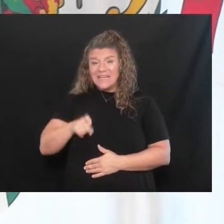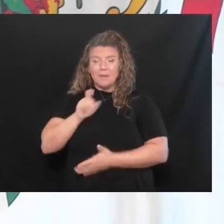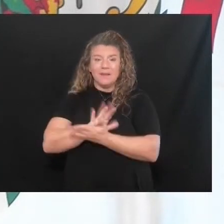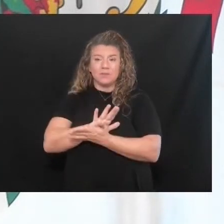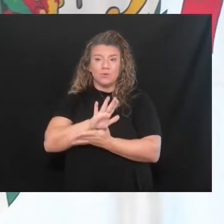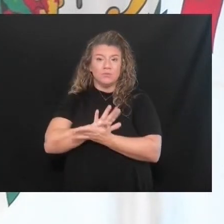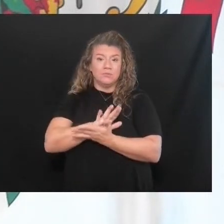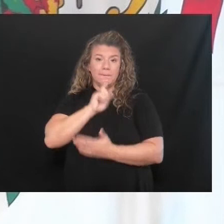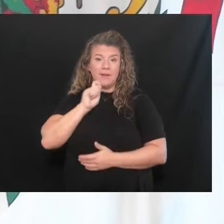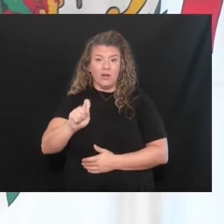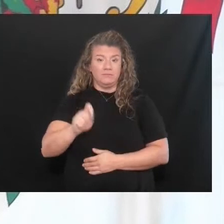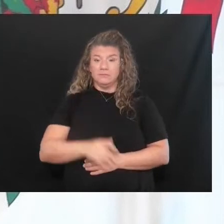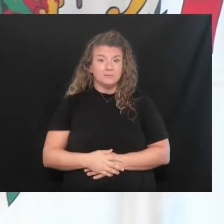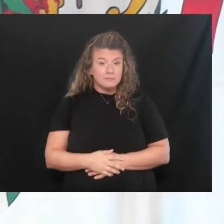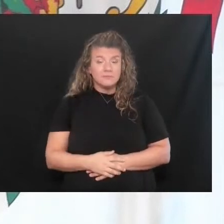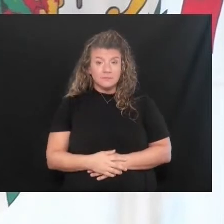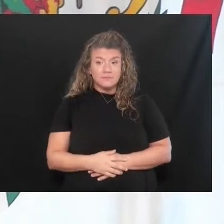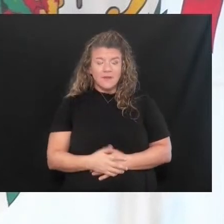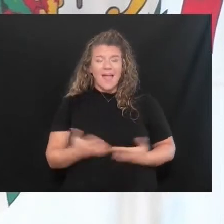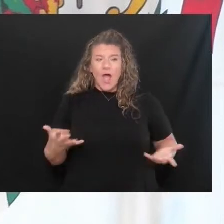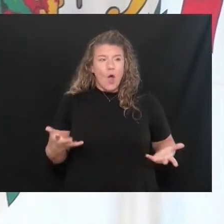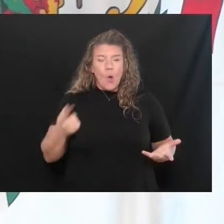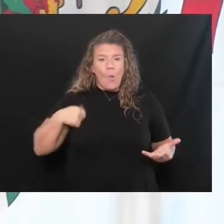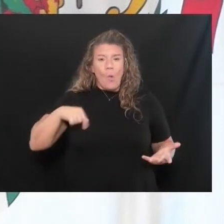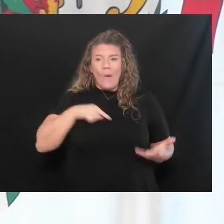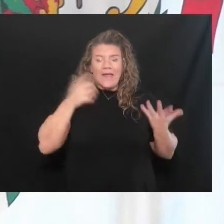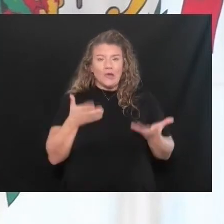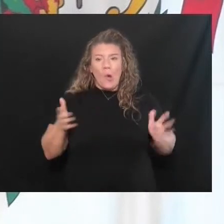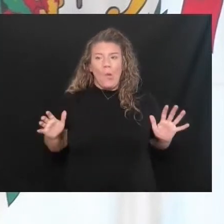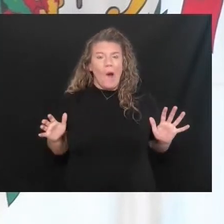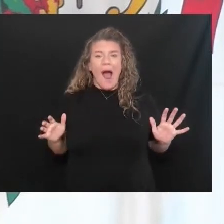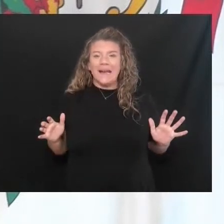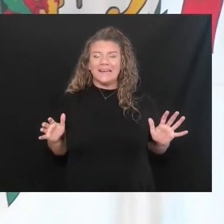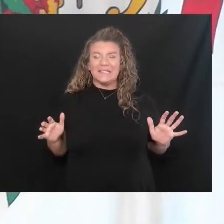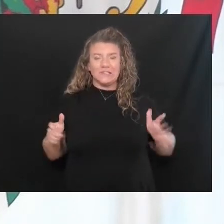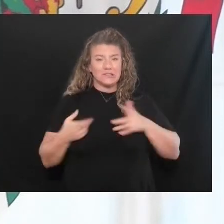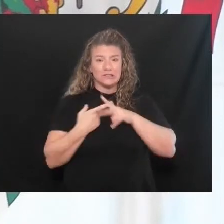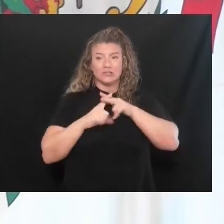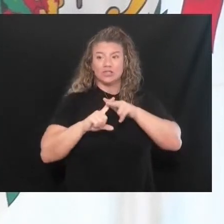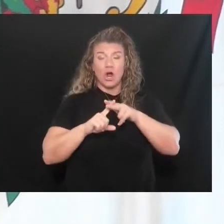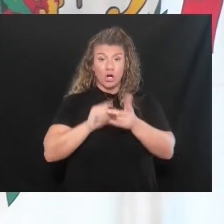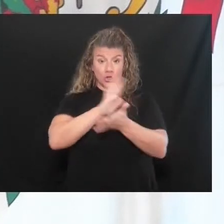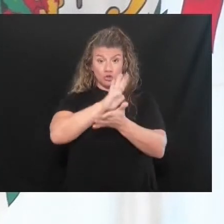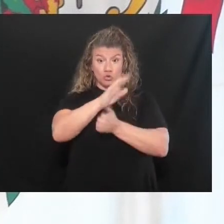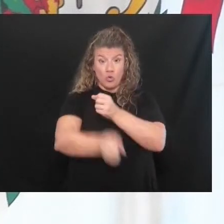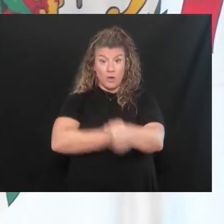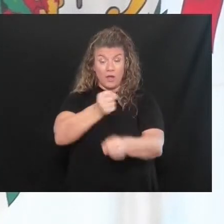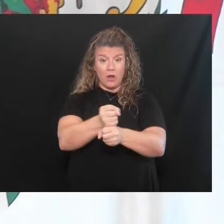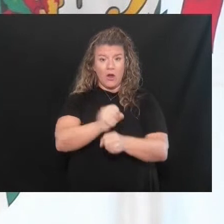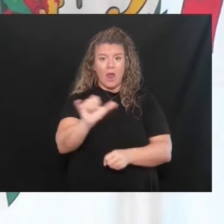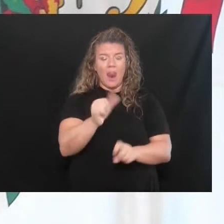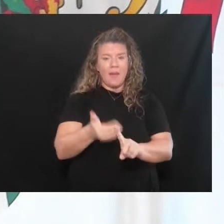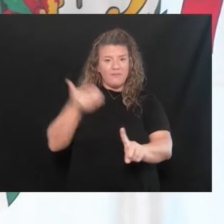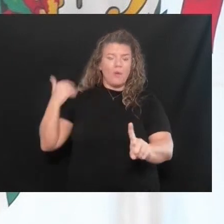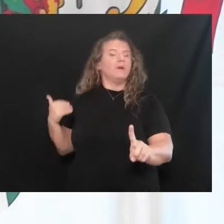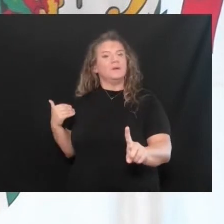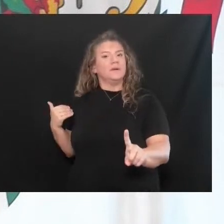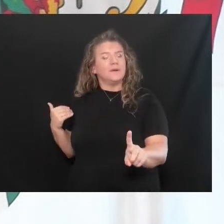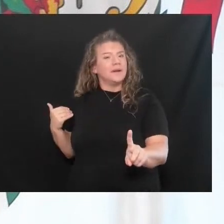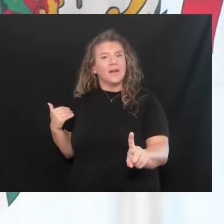that's all there is to it. And we do not want to awaken to a school year like we've gone through last